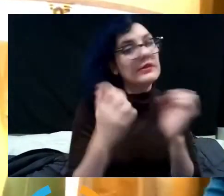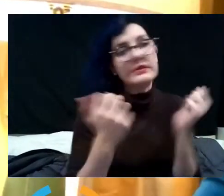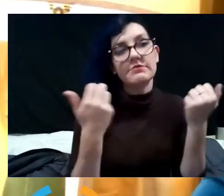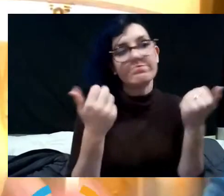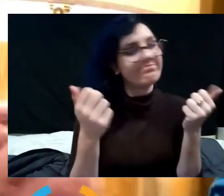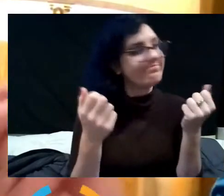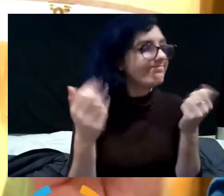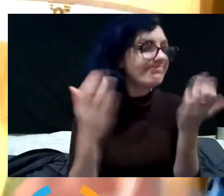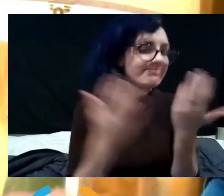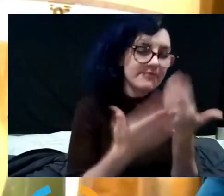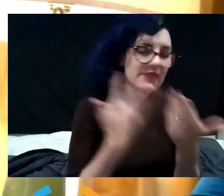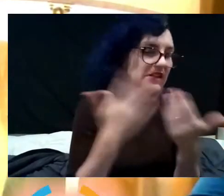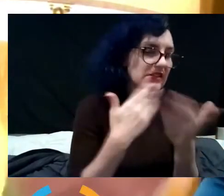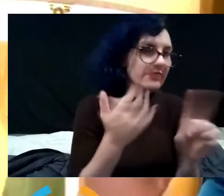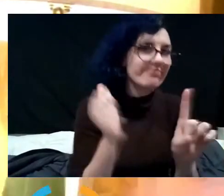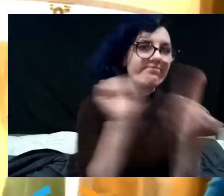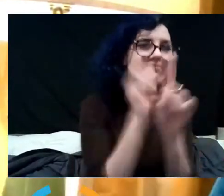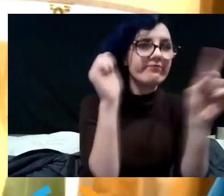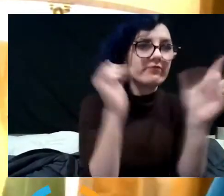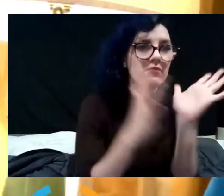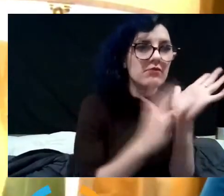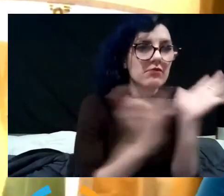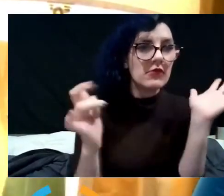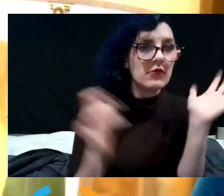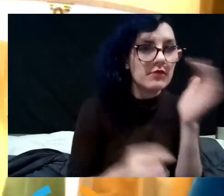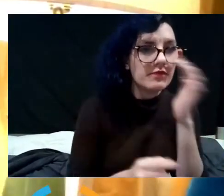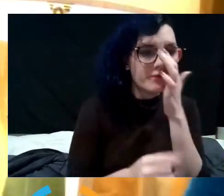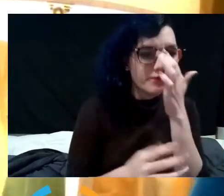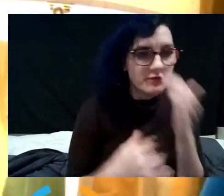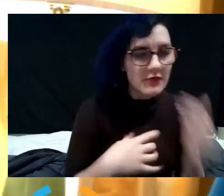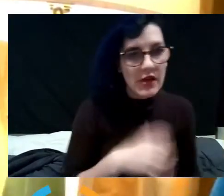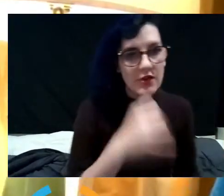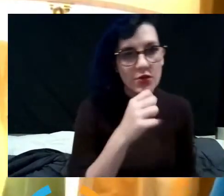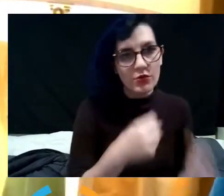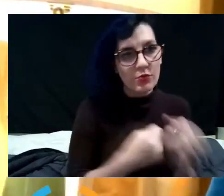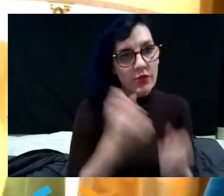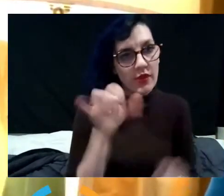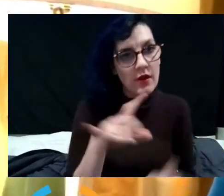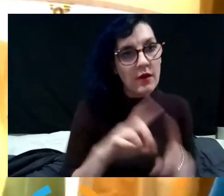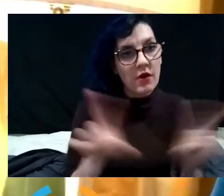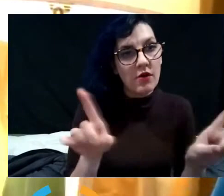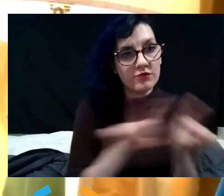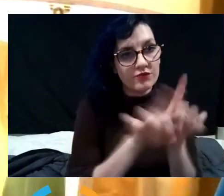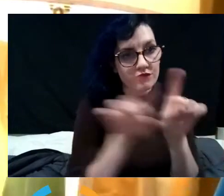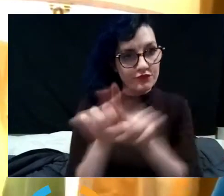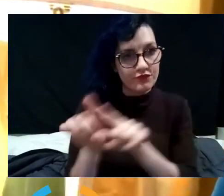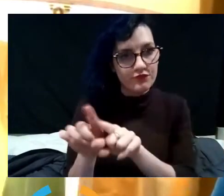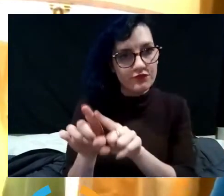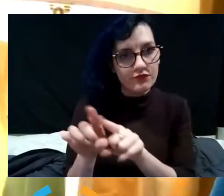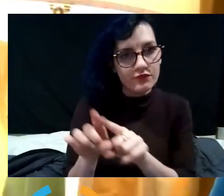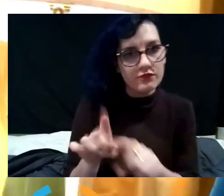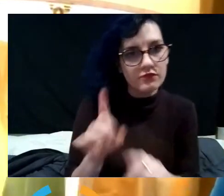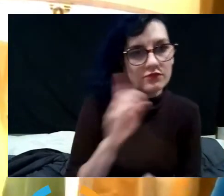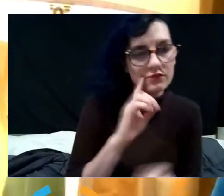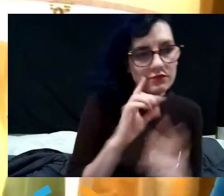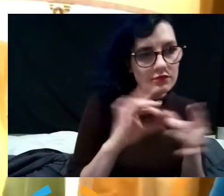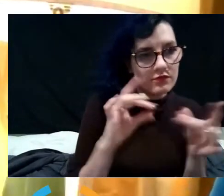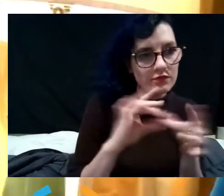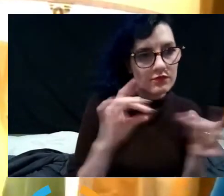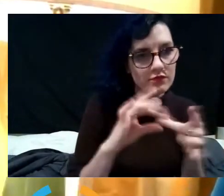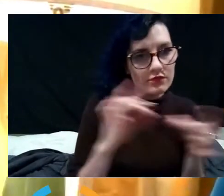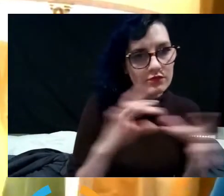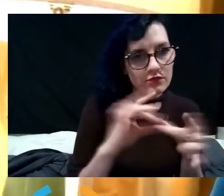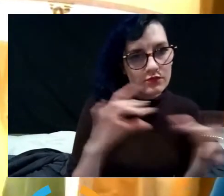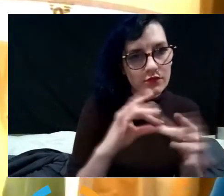in just that day. So I'm not for that. But also, it was mentioned, we do have in-person voting